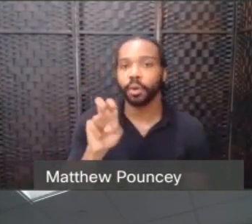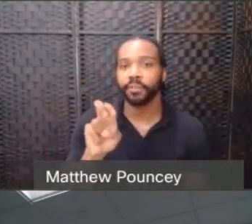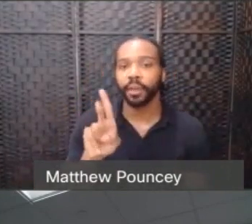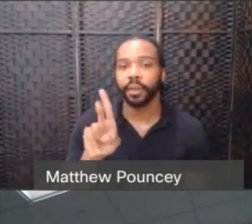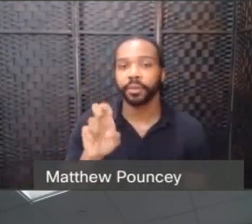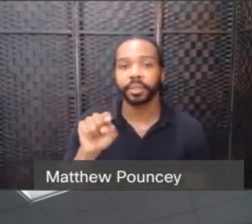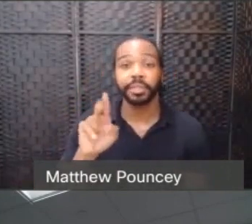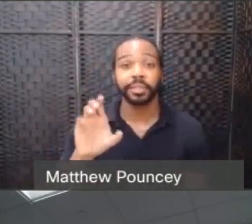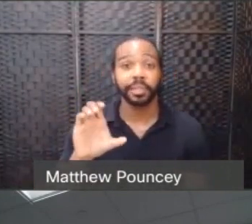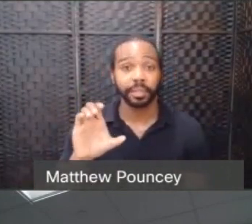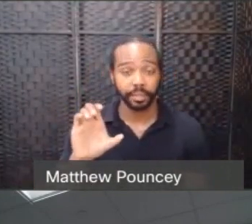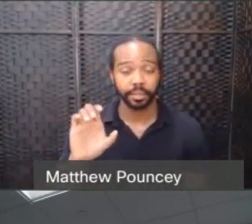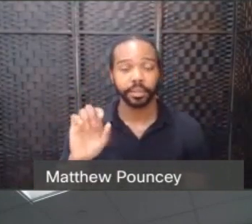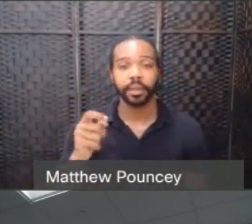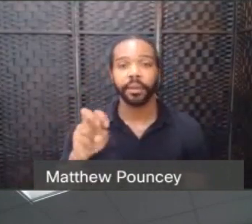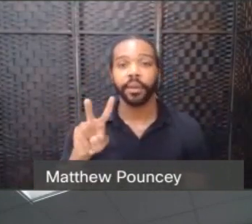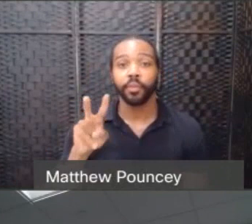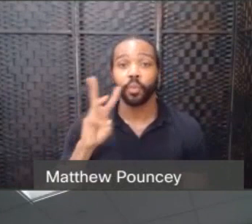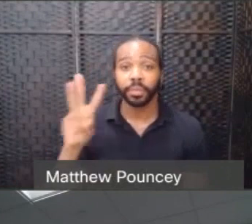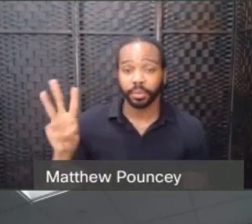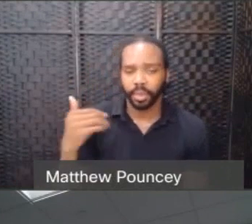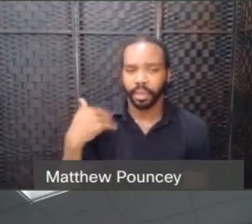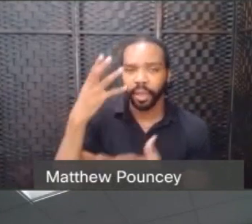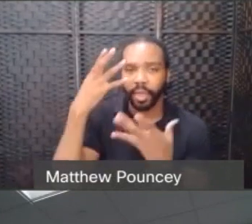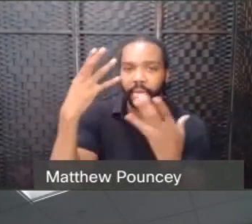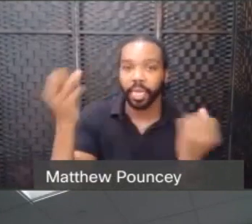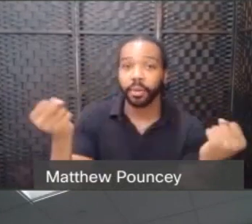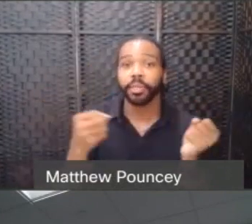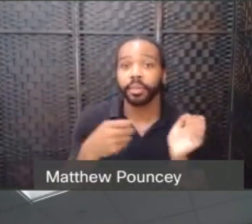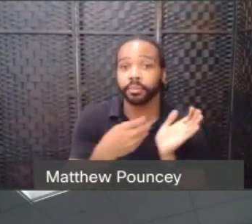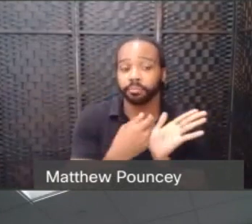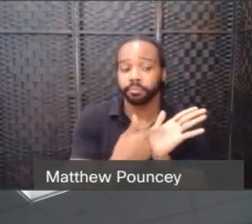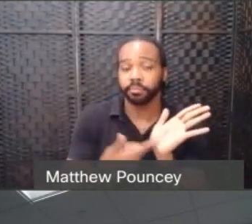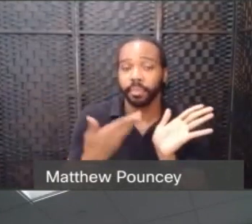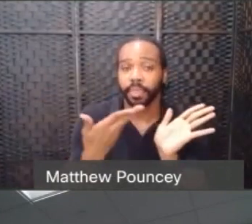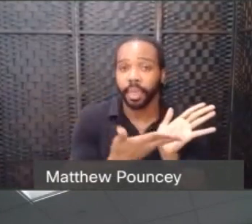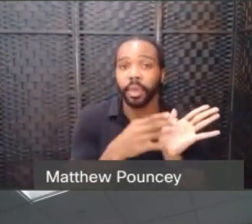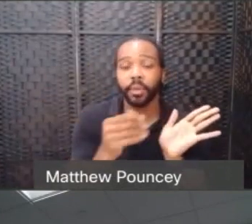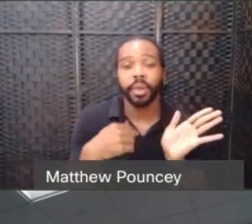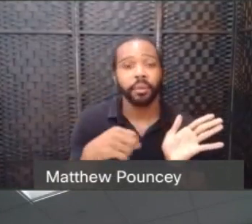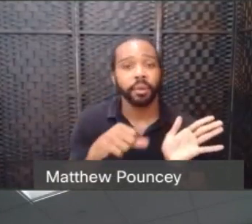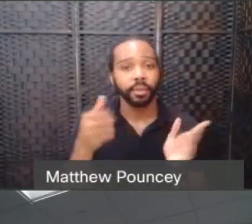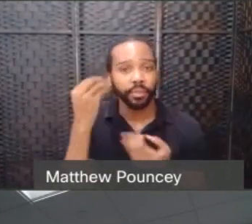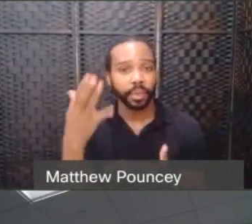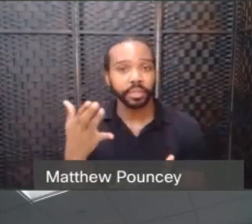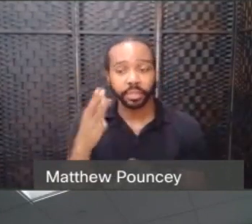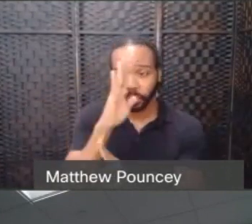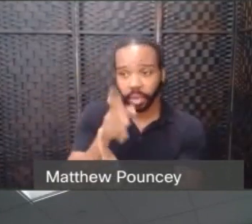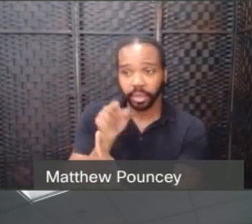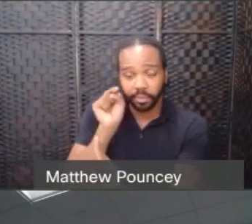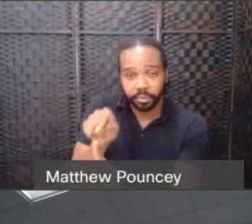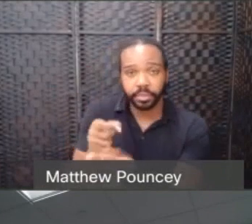website under health guidance. And we do have a guidance document that is directed just for supported living